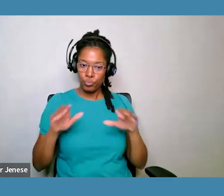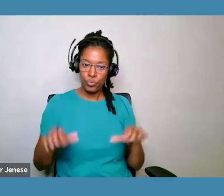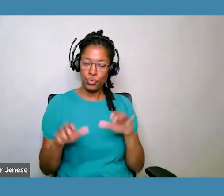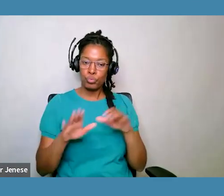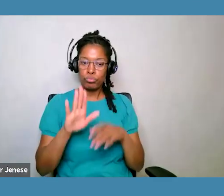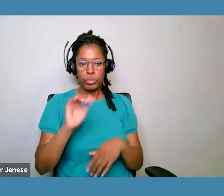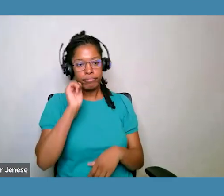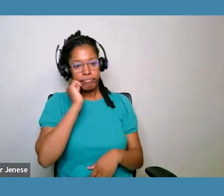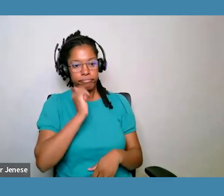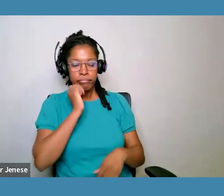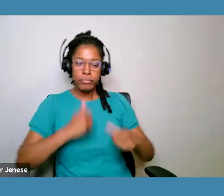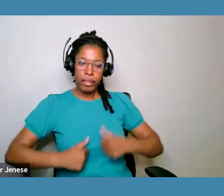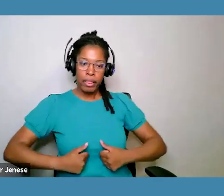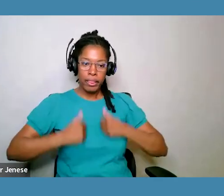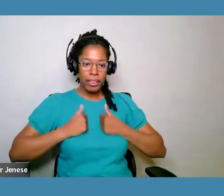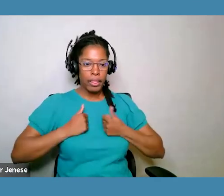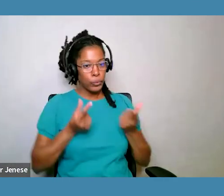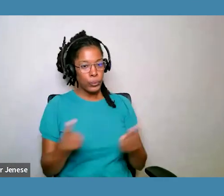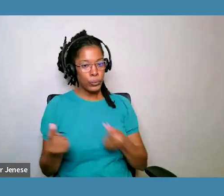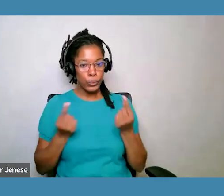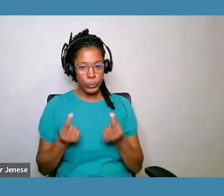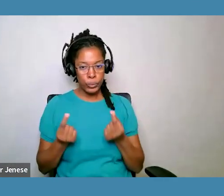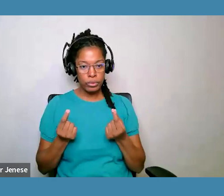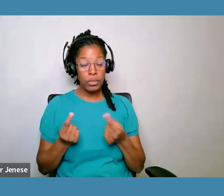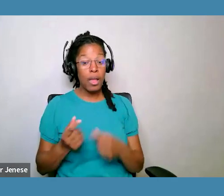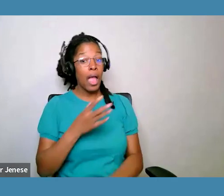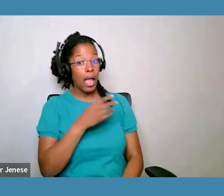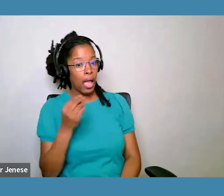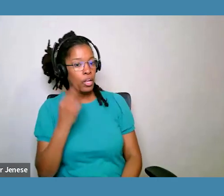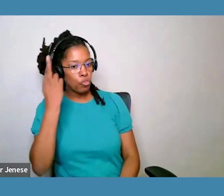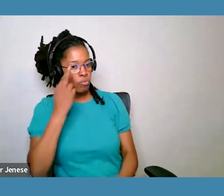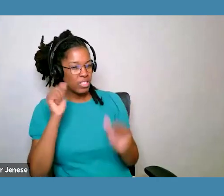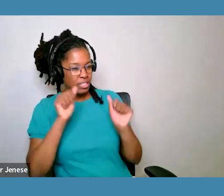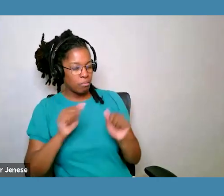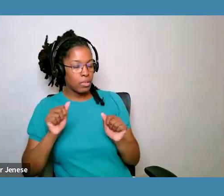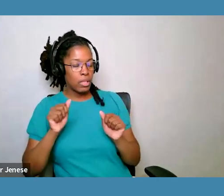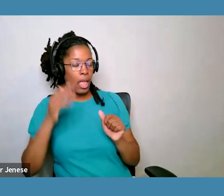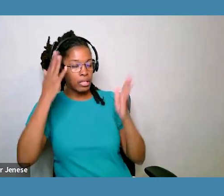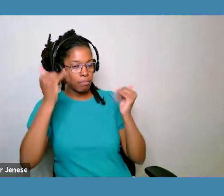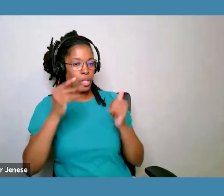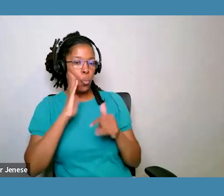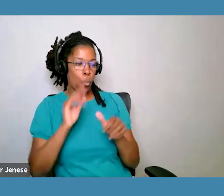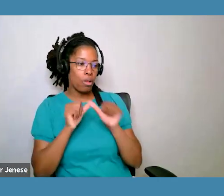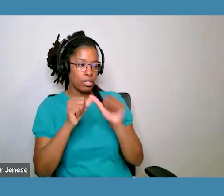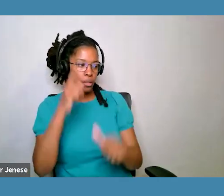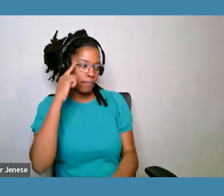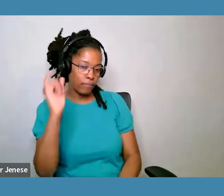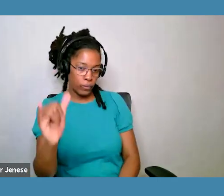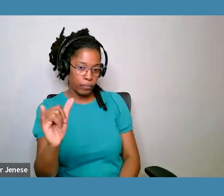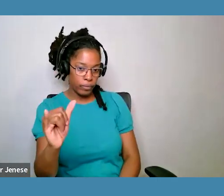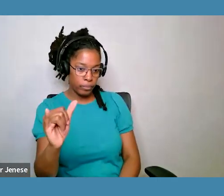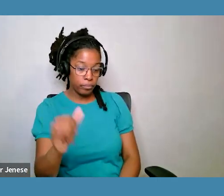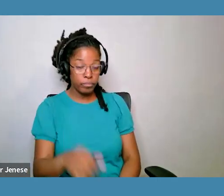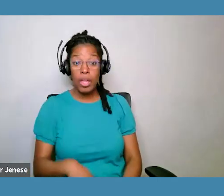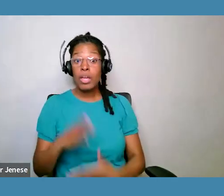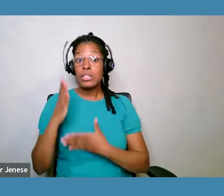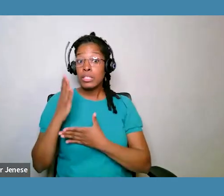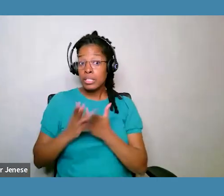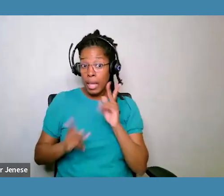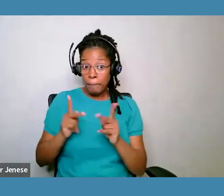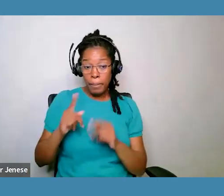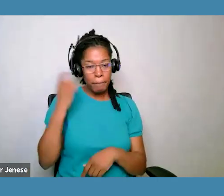your activities of daily living, and then it must be reasonably expected to continue indefinitely. There are some people who, because